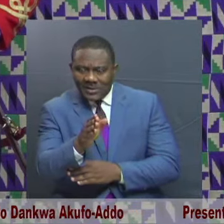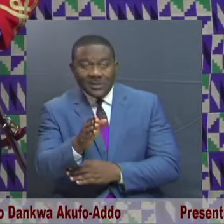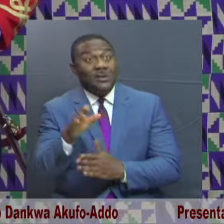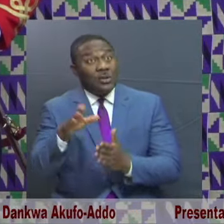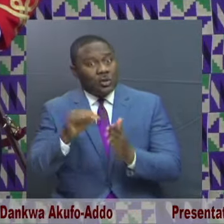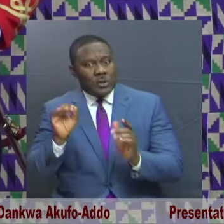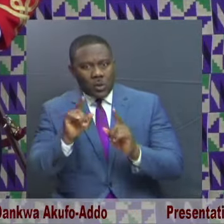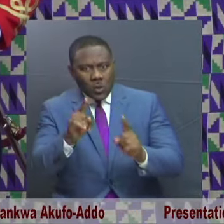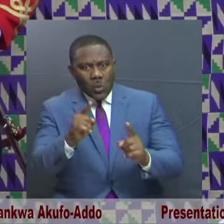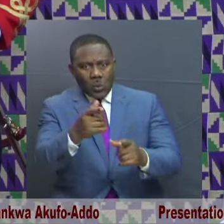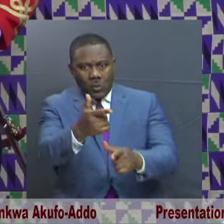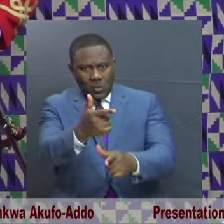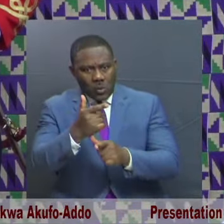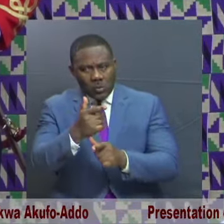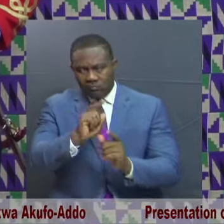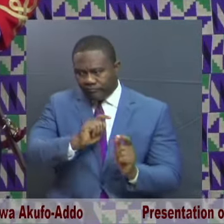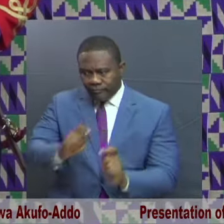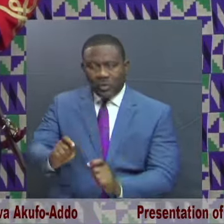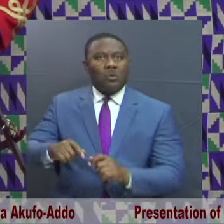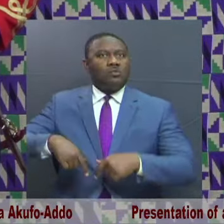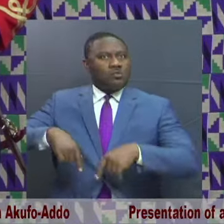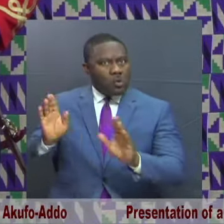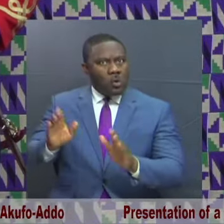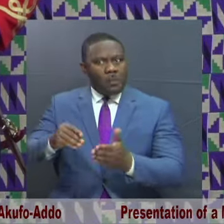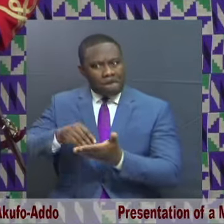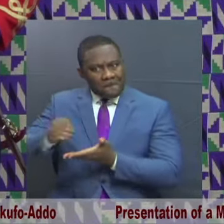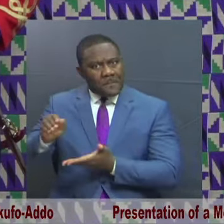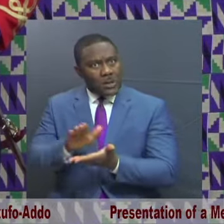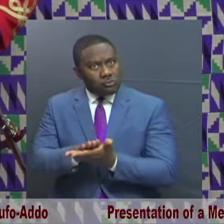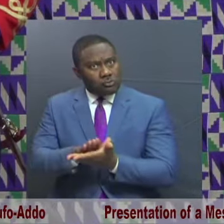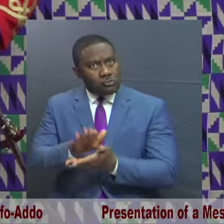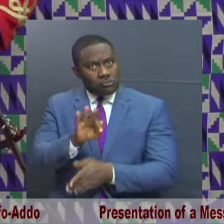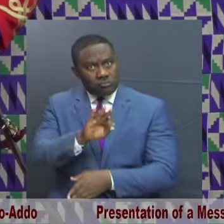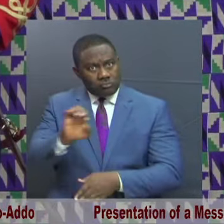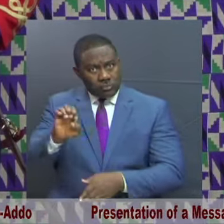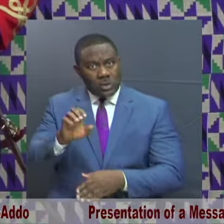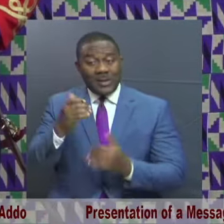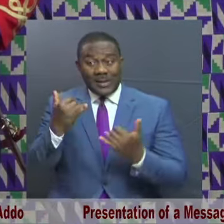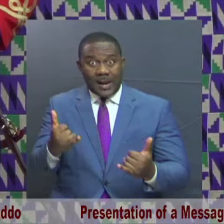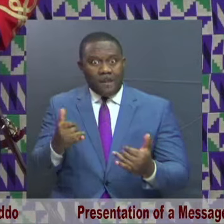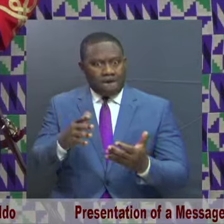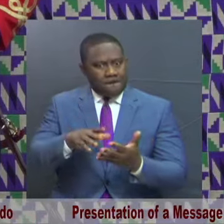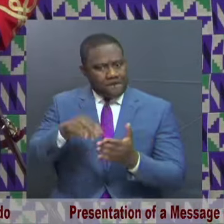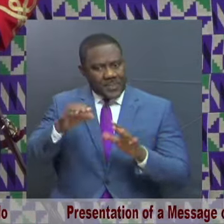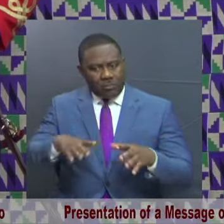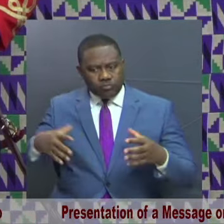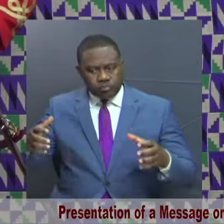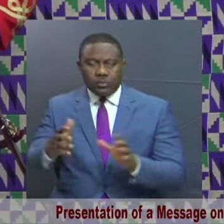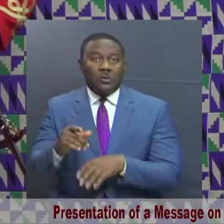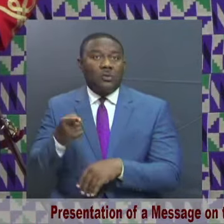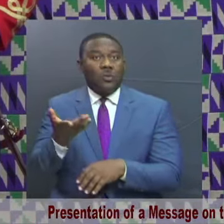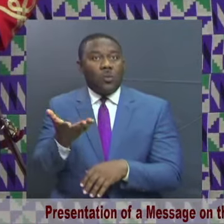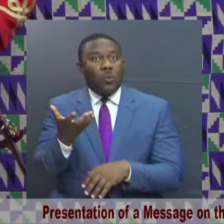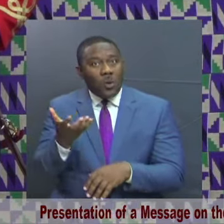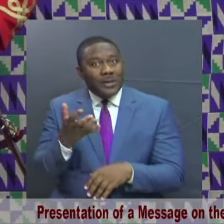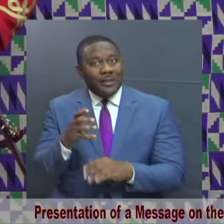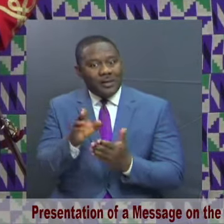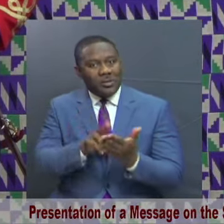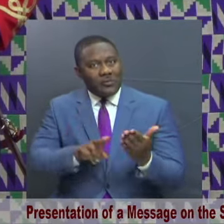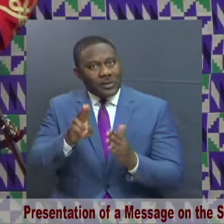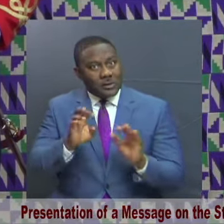Financial Burg this has meant a substantial increase in the number of students seeking T